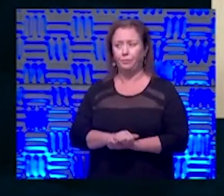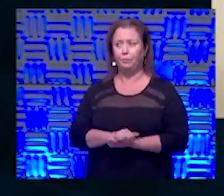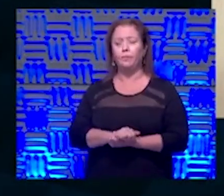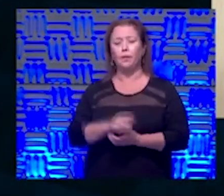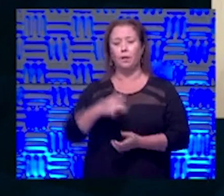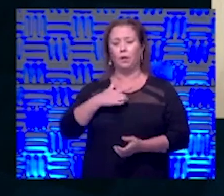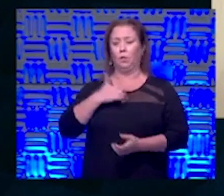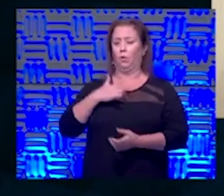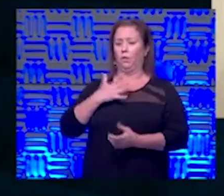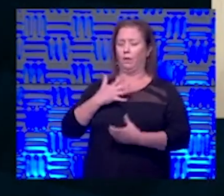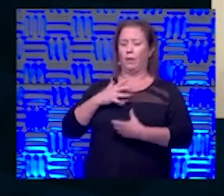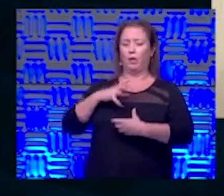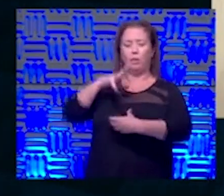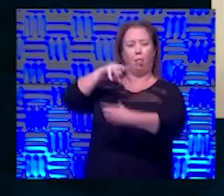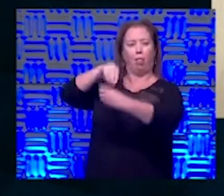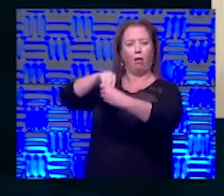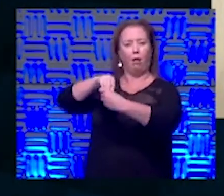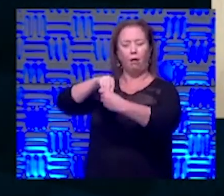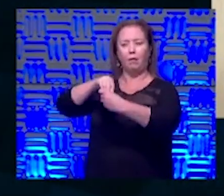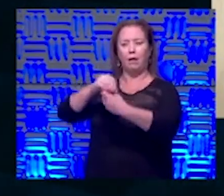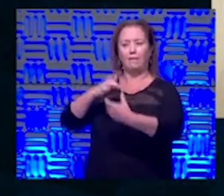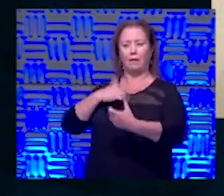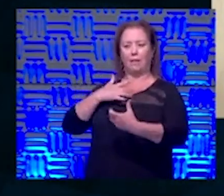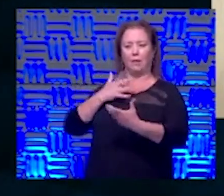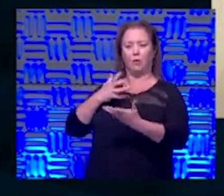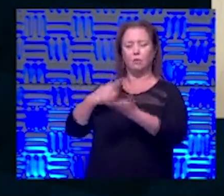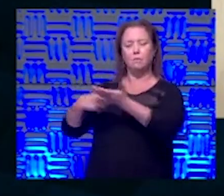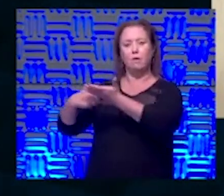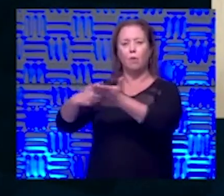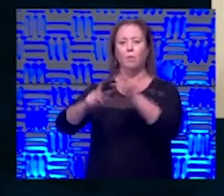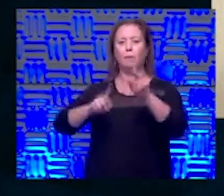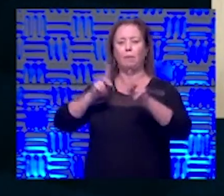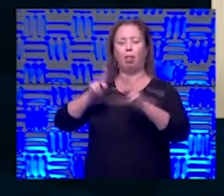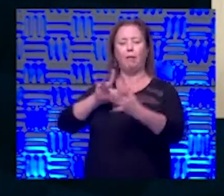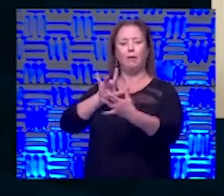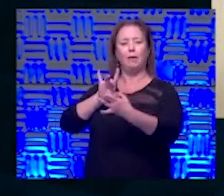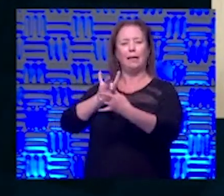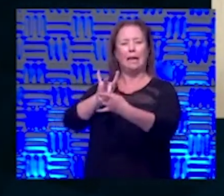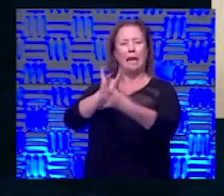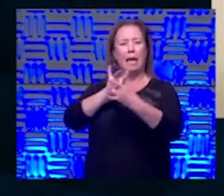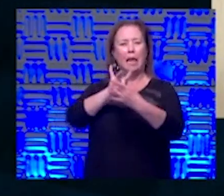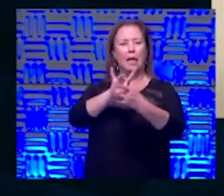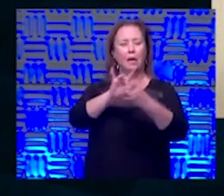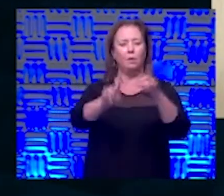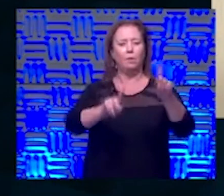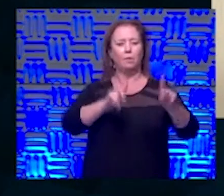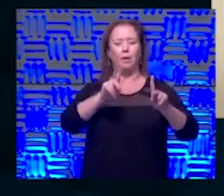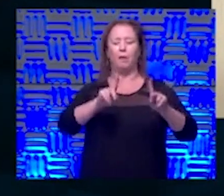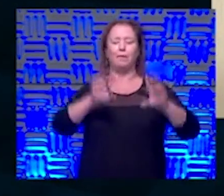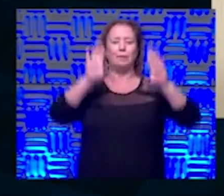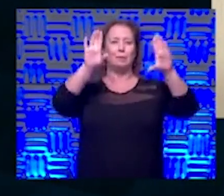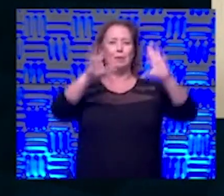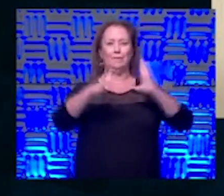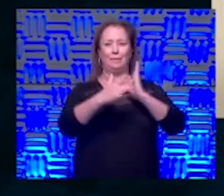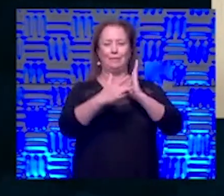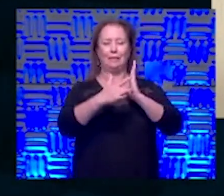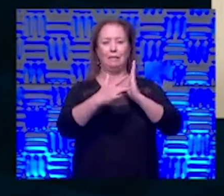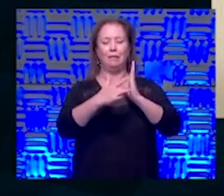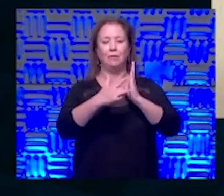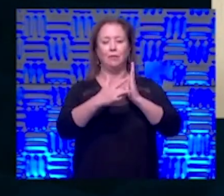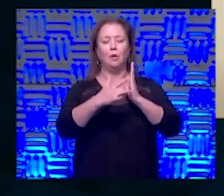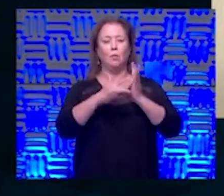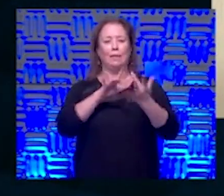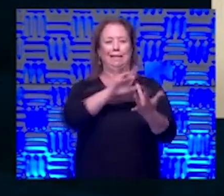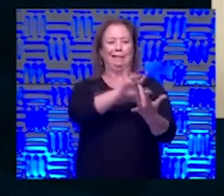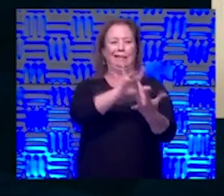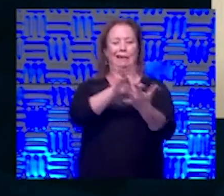feel like you belong, people that you can talk to, making sure you stay connected. So we have this amazing technology, so we have to reach out